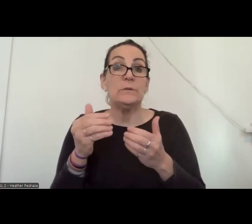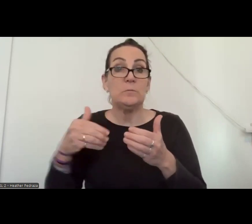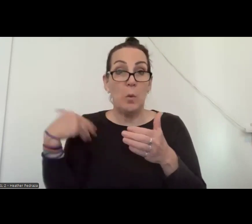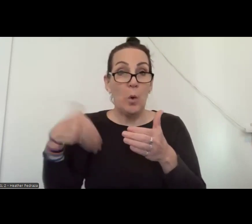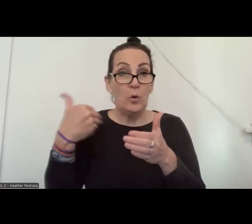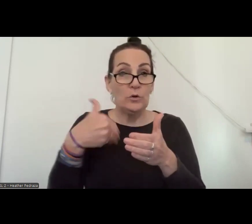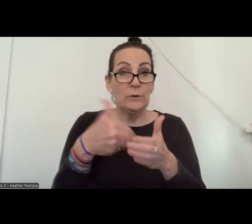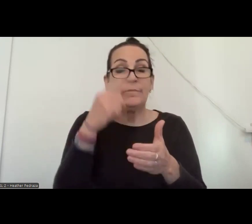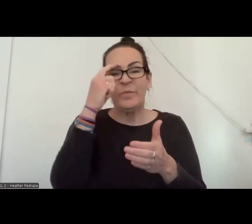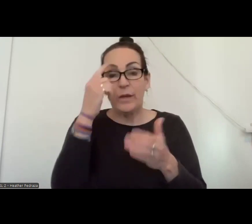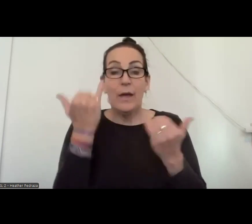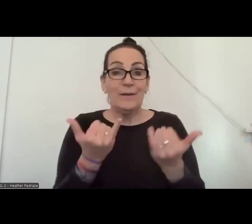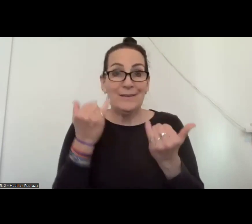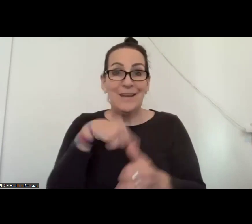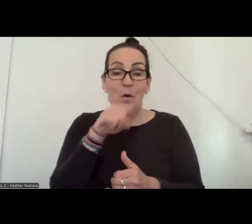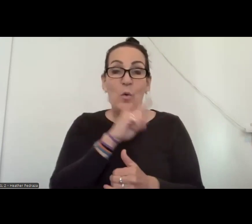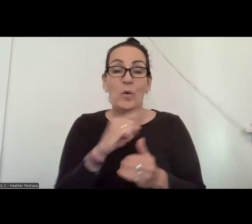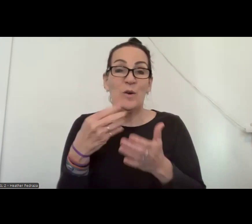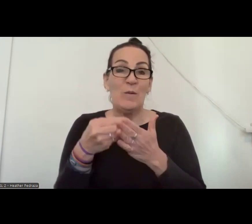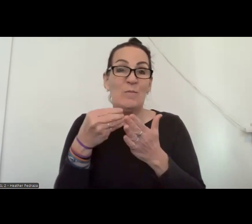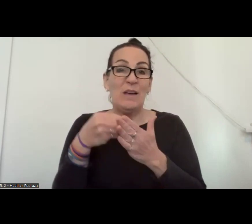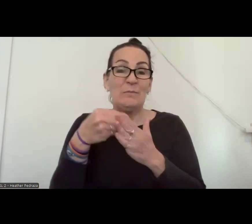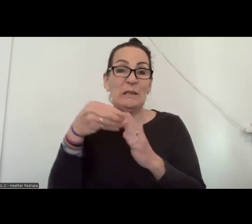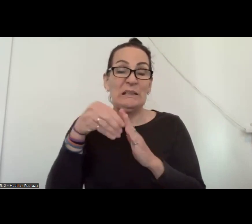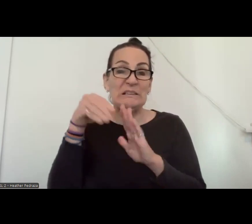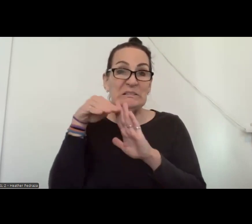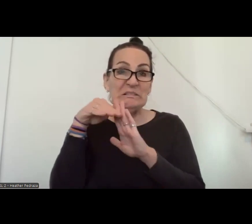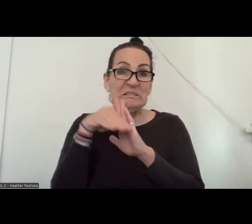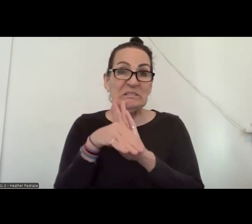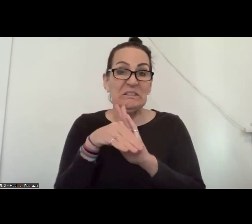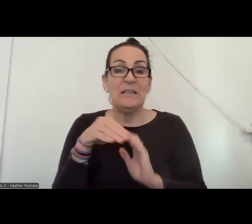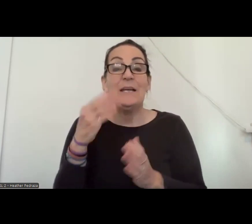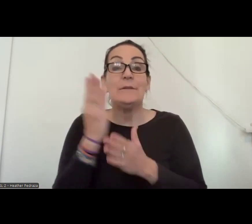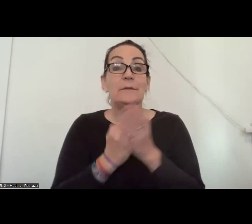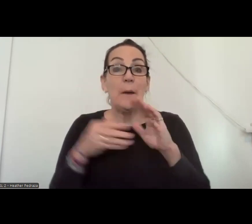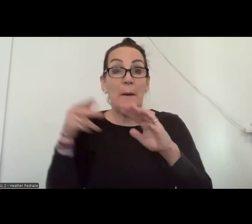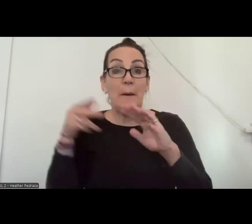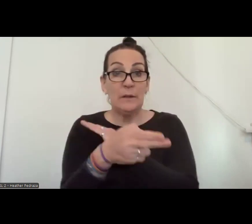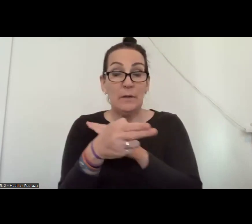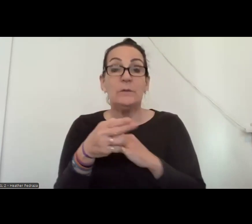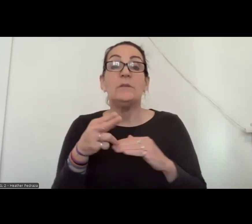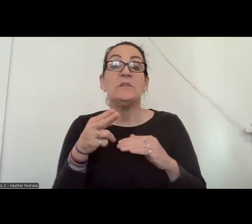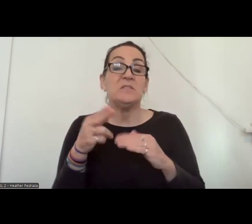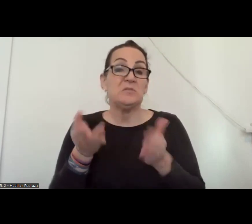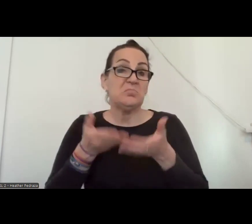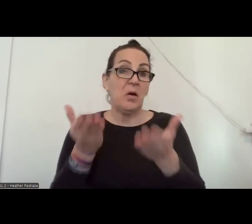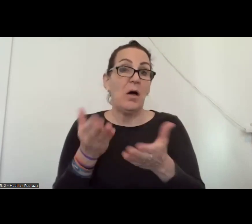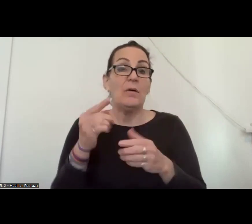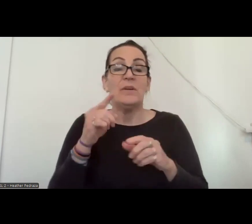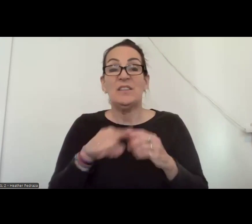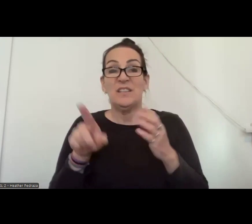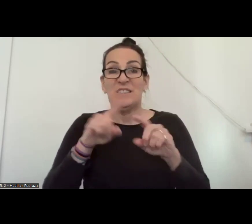while we are in a deficit situation, while there are cuts proposed to programs across the